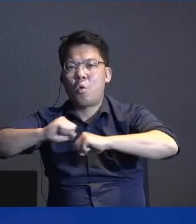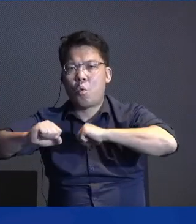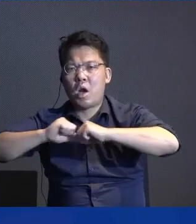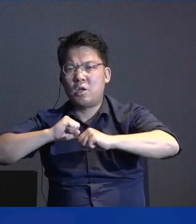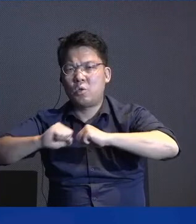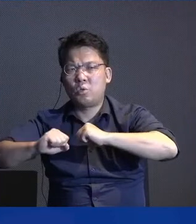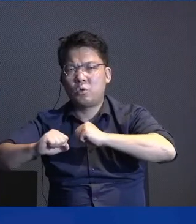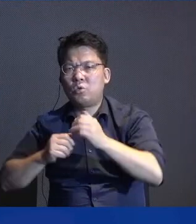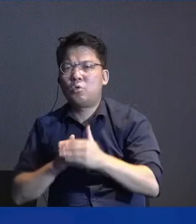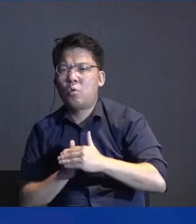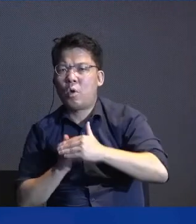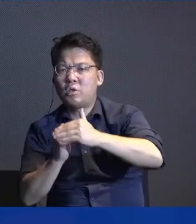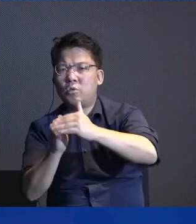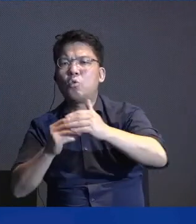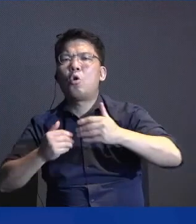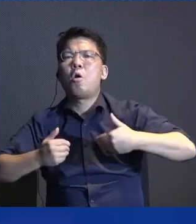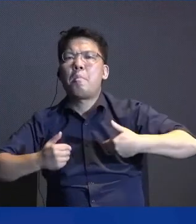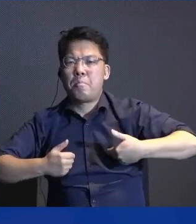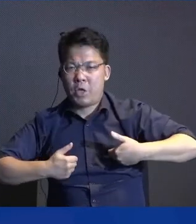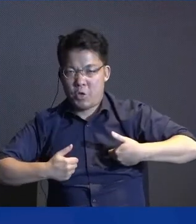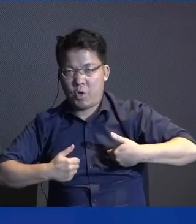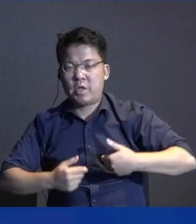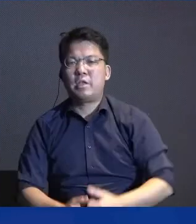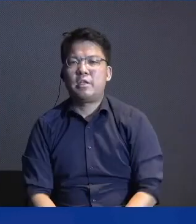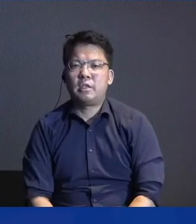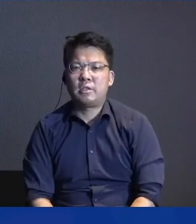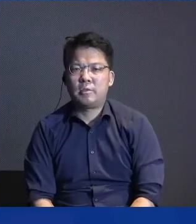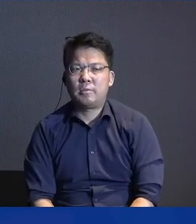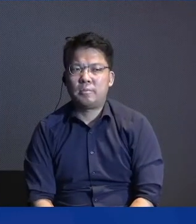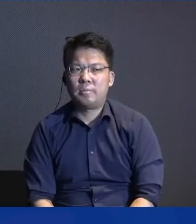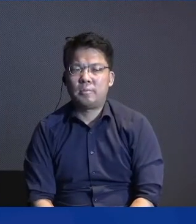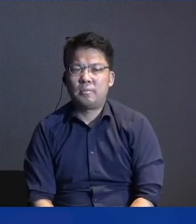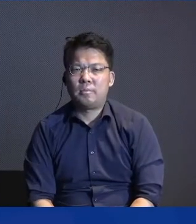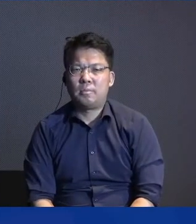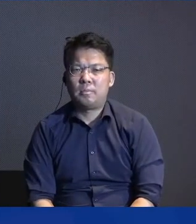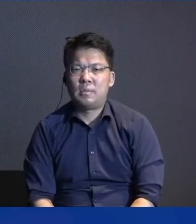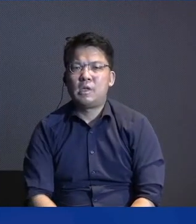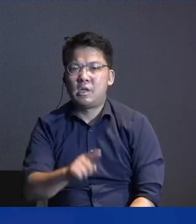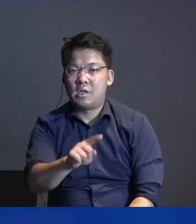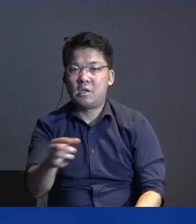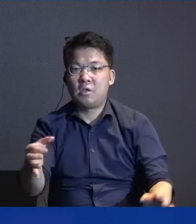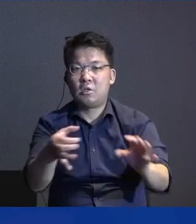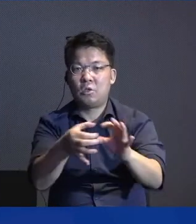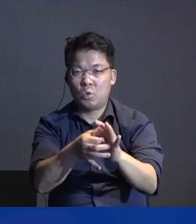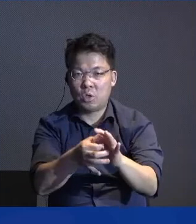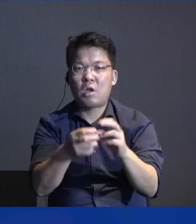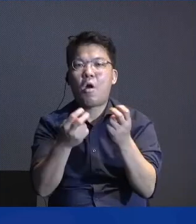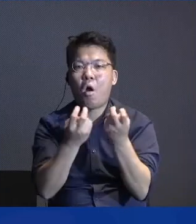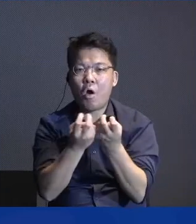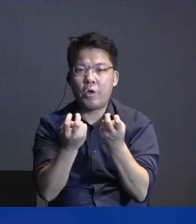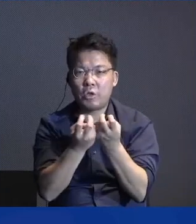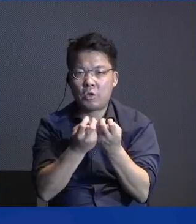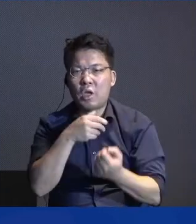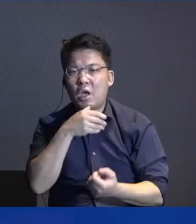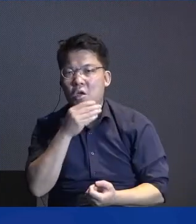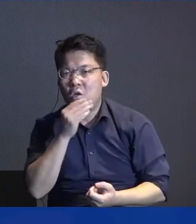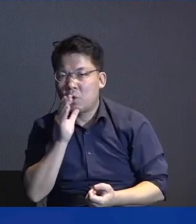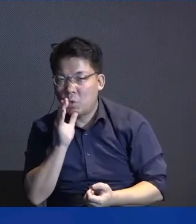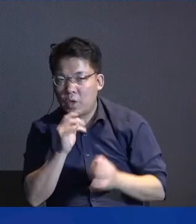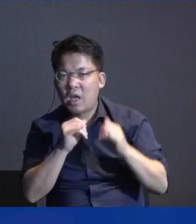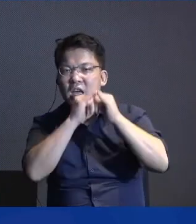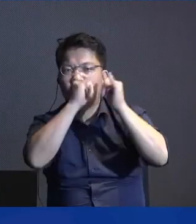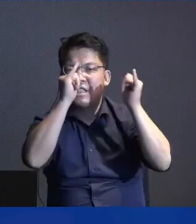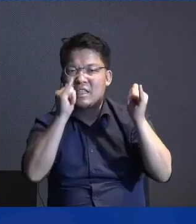how we promote like psychological well-being in a more positive way. And